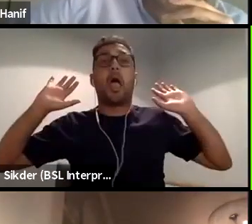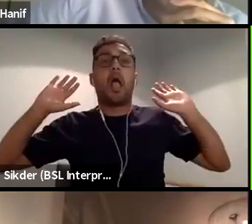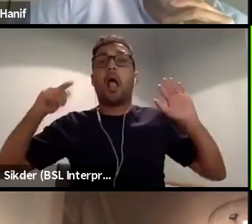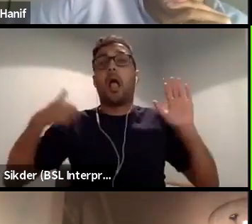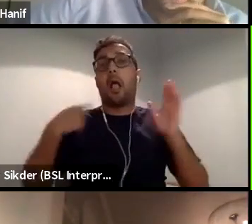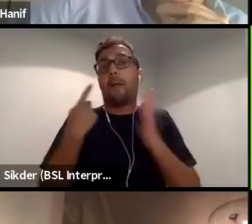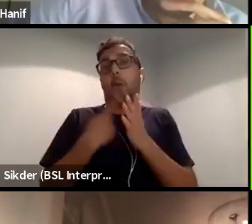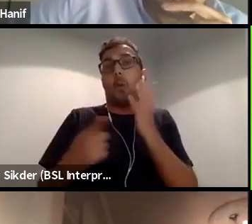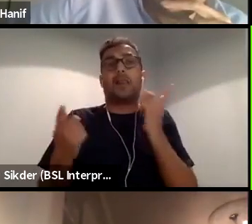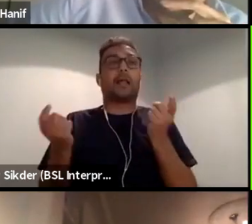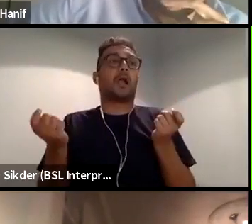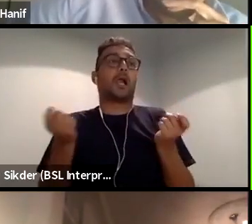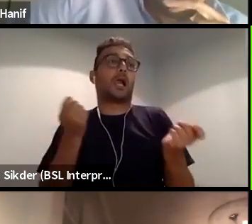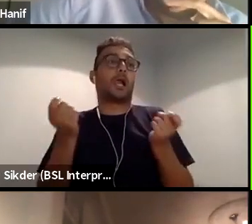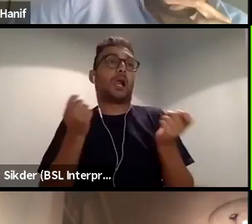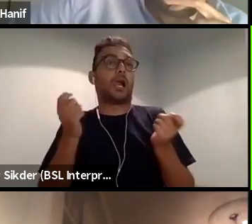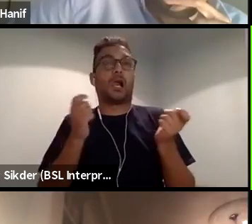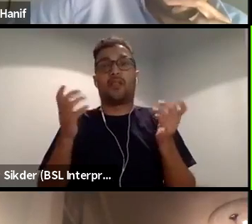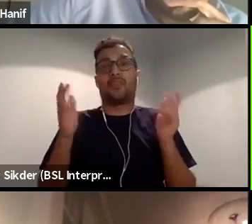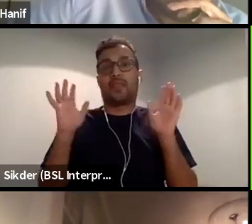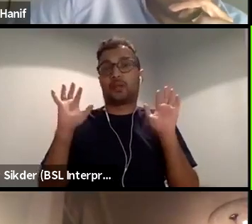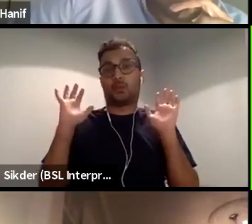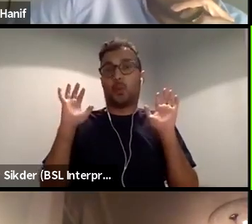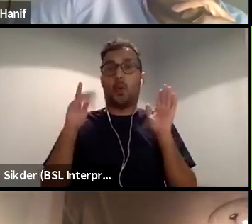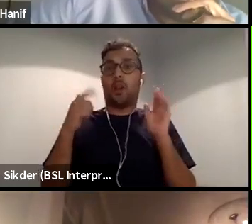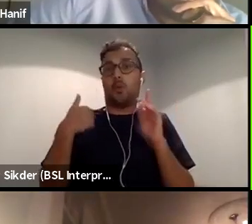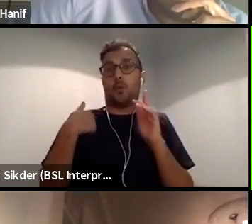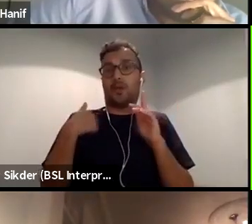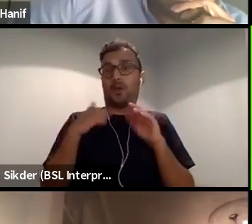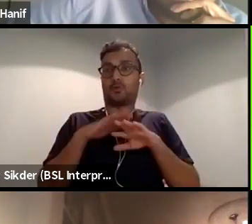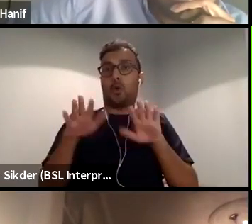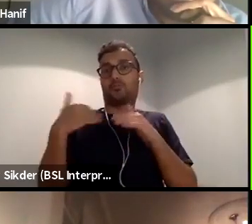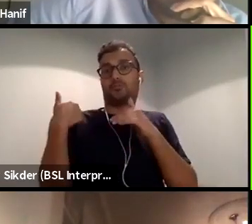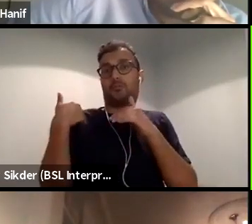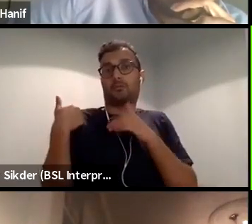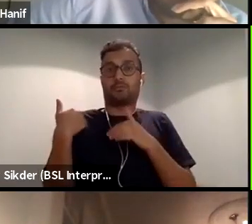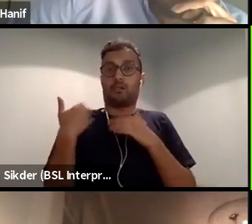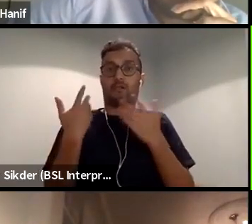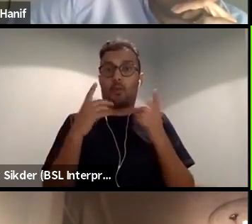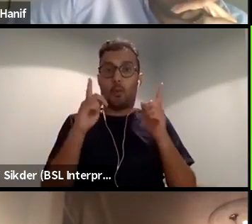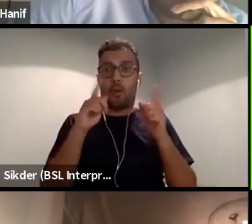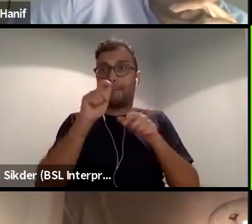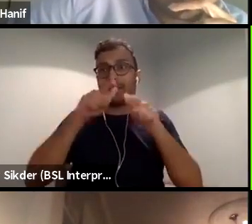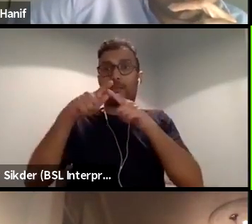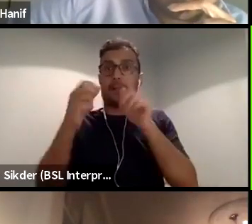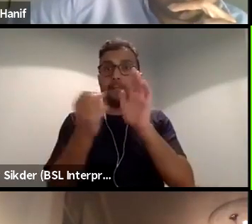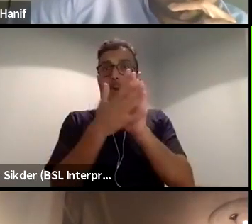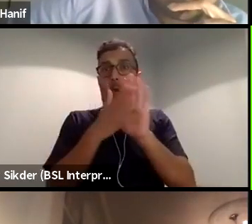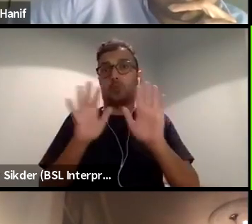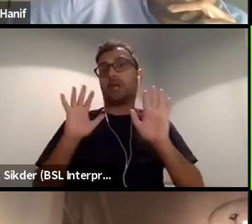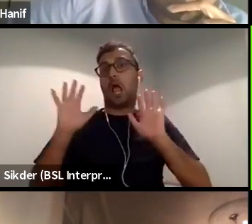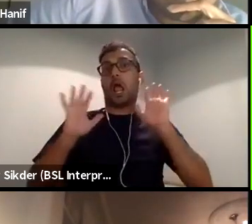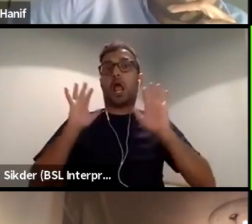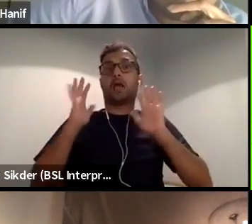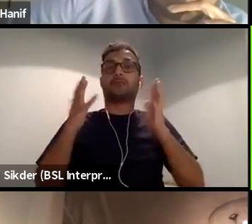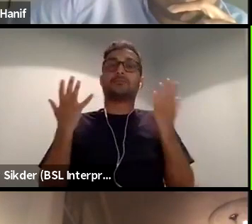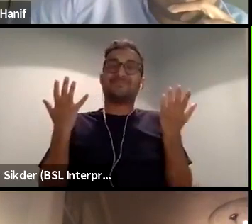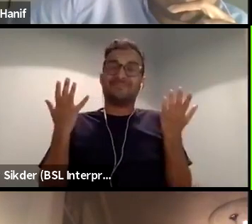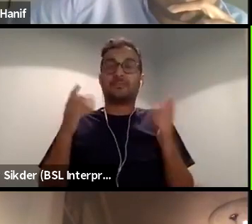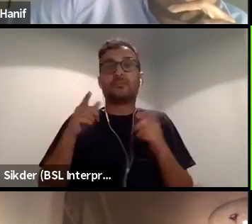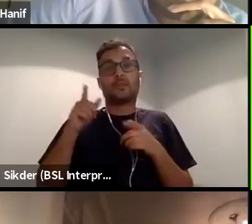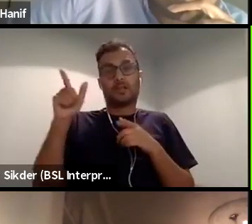And I think, yeah, it was certainly a turning point in terms of the way that these attacks are sort